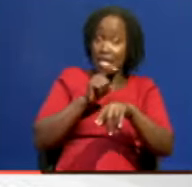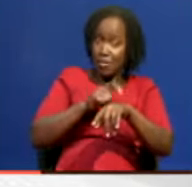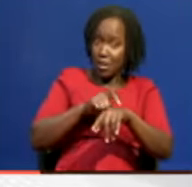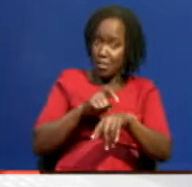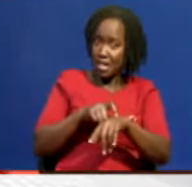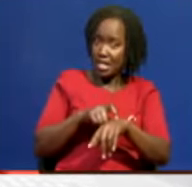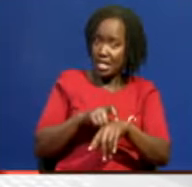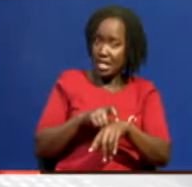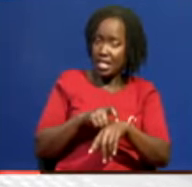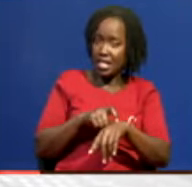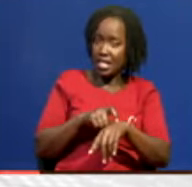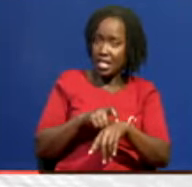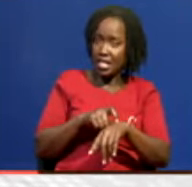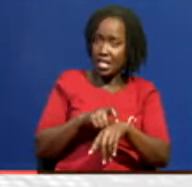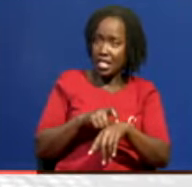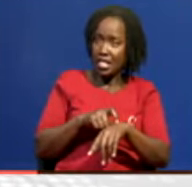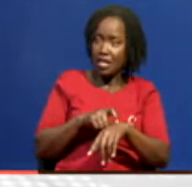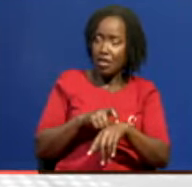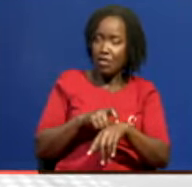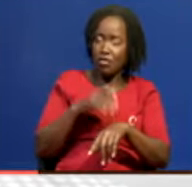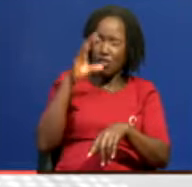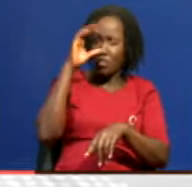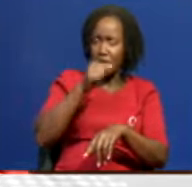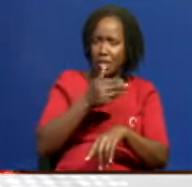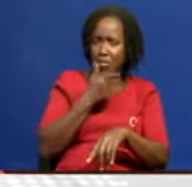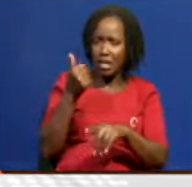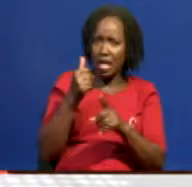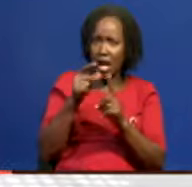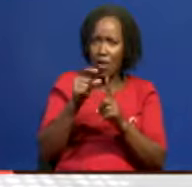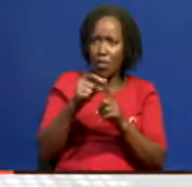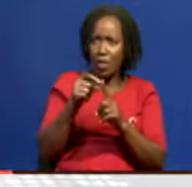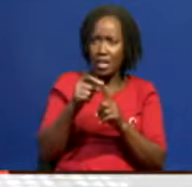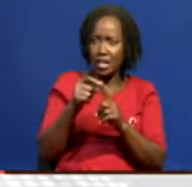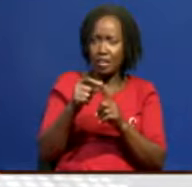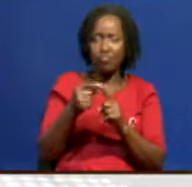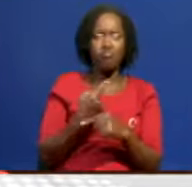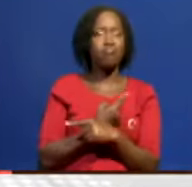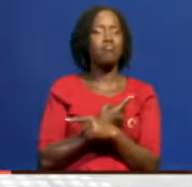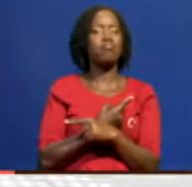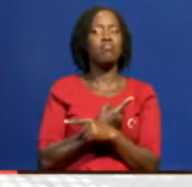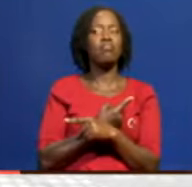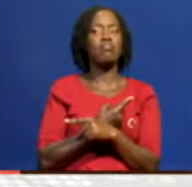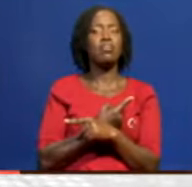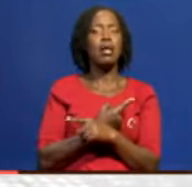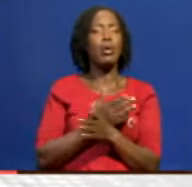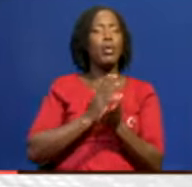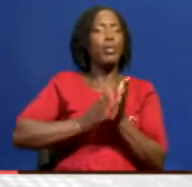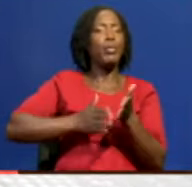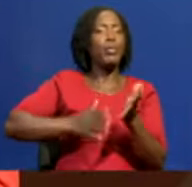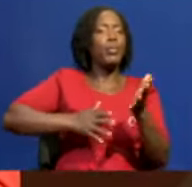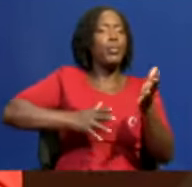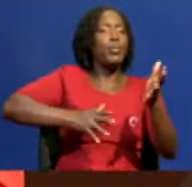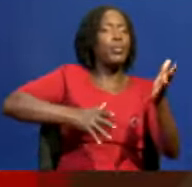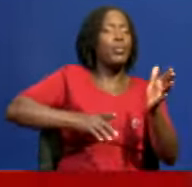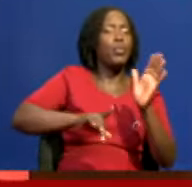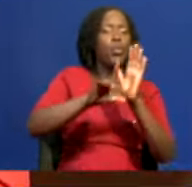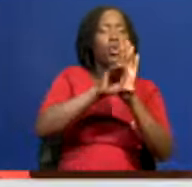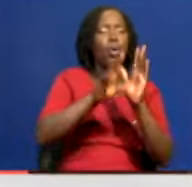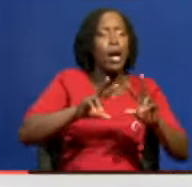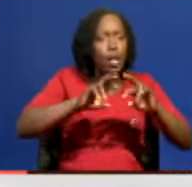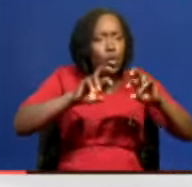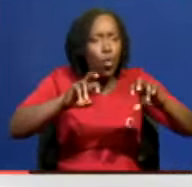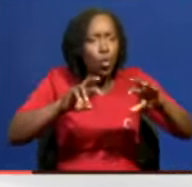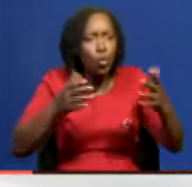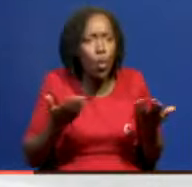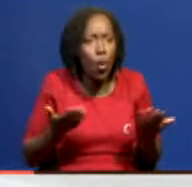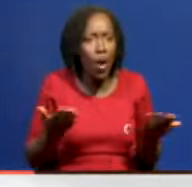that, for lack of a better word, there's a dispute, that's when they run to the lawyer. Yes. That's when they run to the